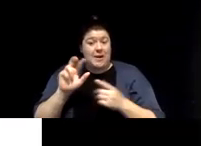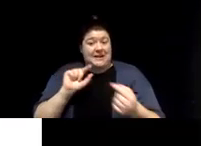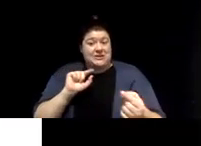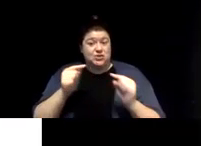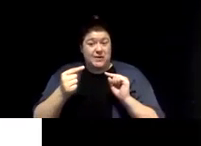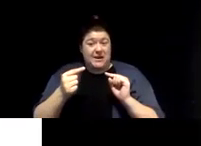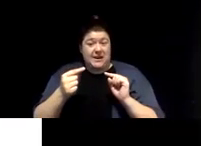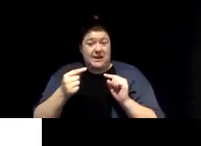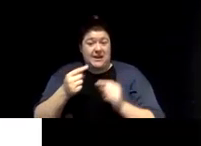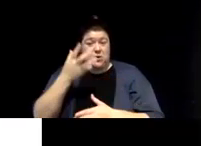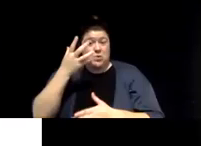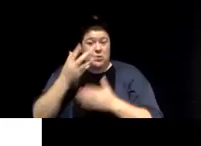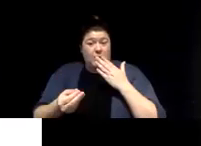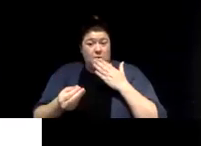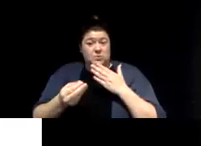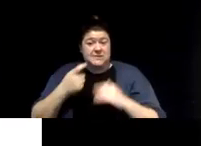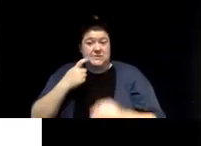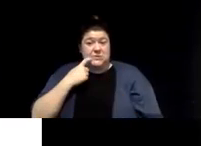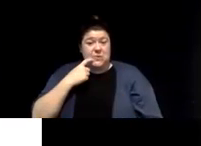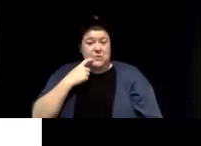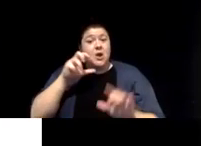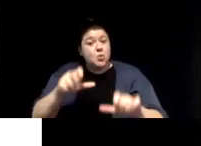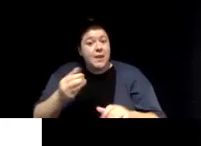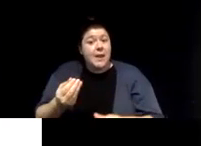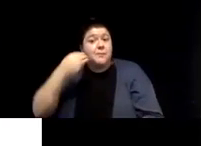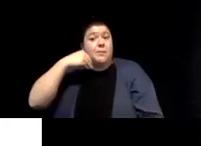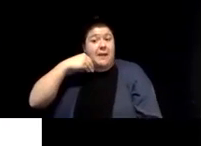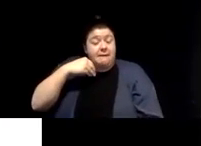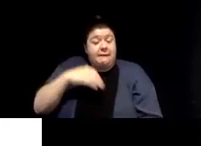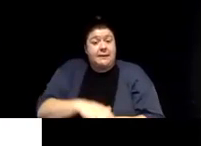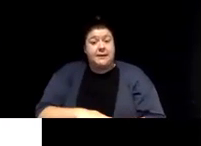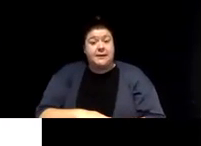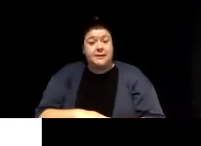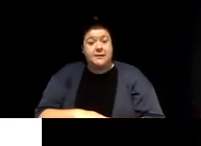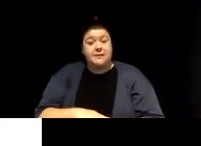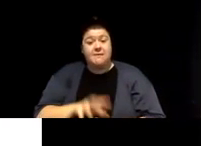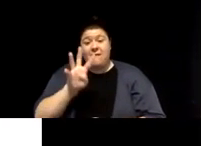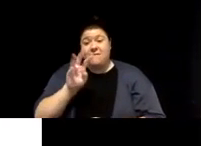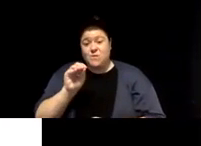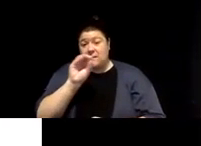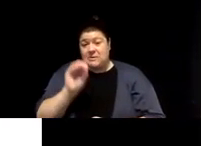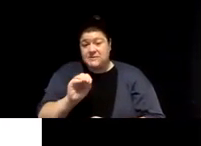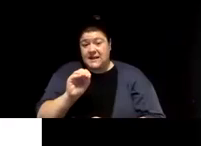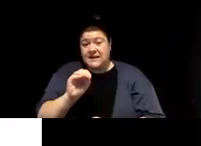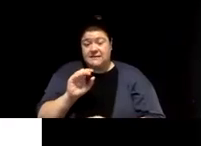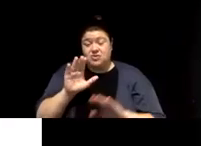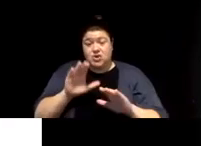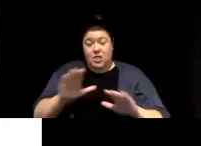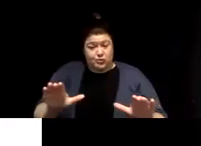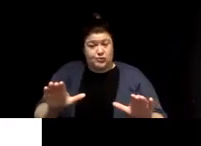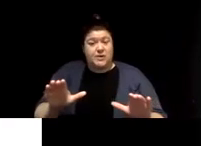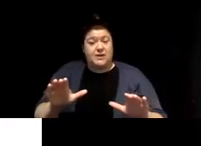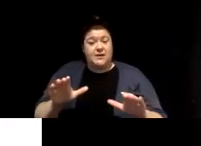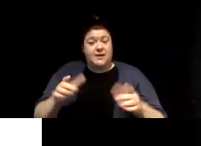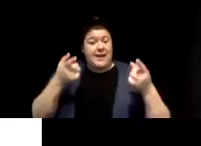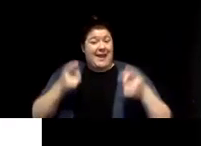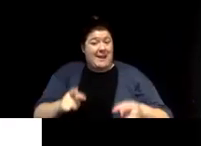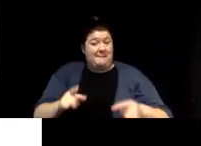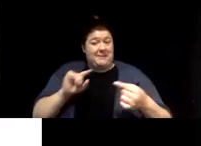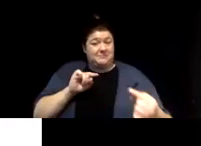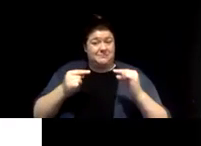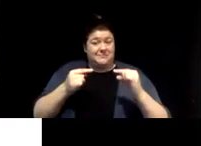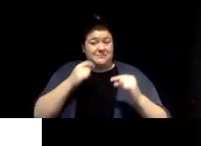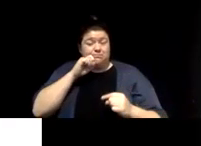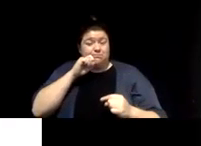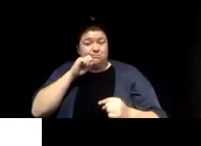a tooth, you actually can put the tooth back in. There's 40% of children worldwide who suffer injury and